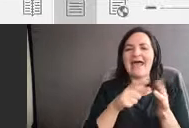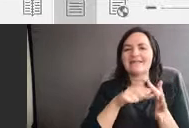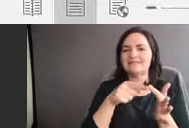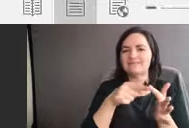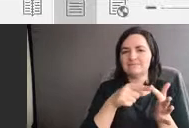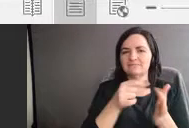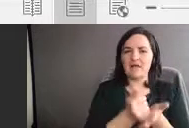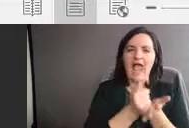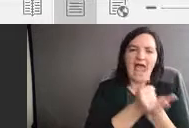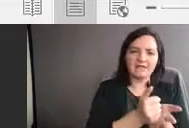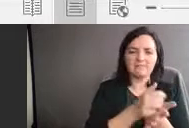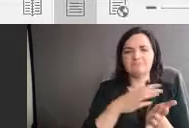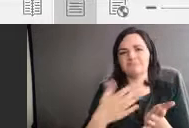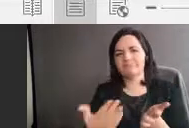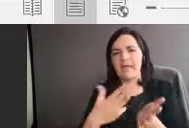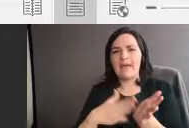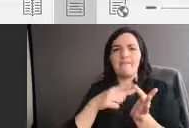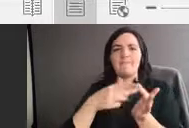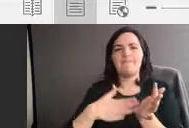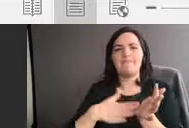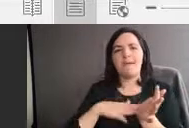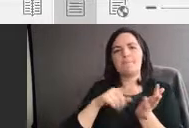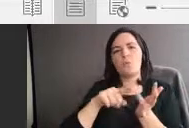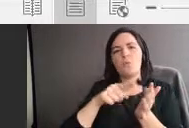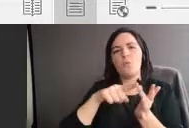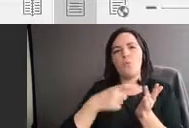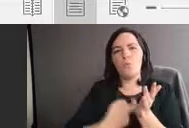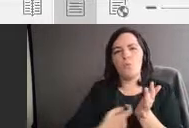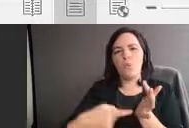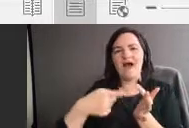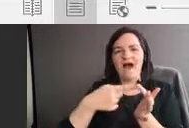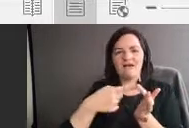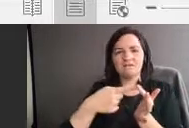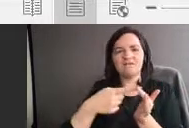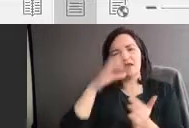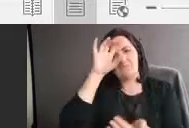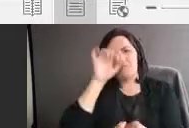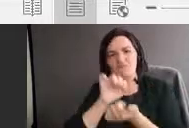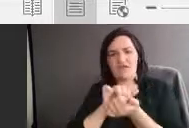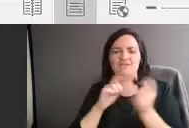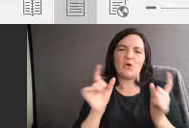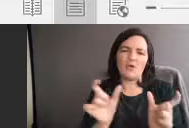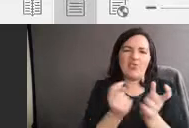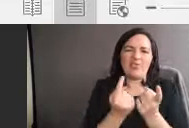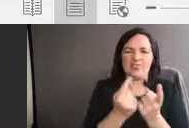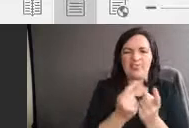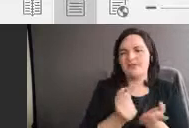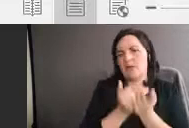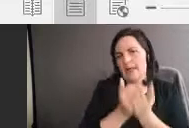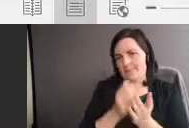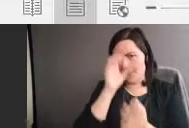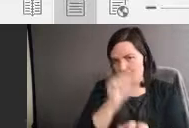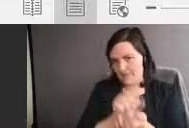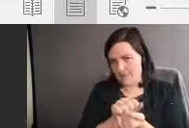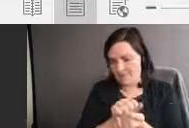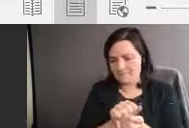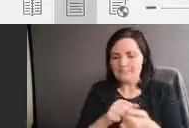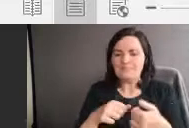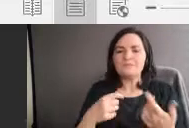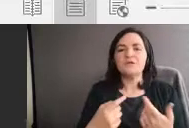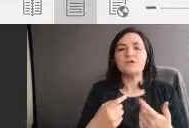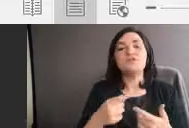So you just want to look at your sheet, take it into the meeting with you, have a look at it. Oh yeah, I wanted to talk about that and that. So just bullet points, reminders